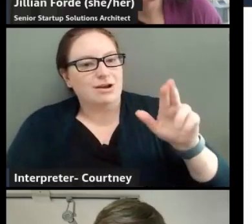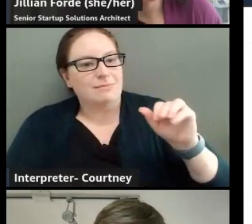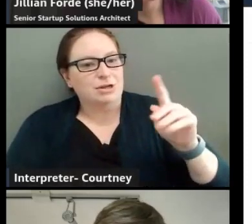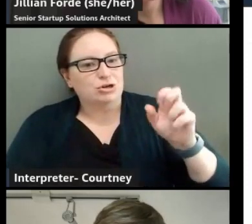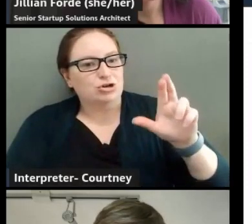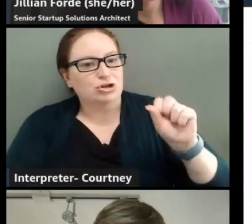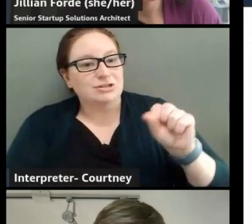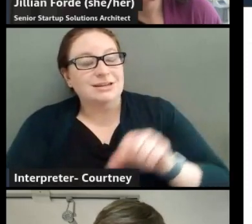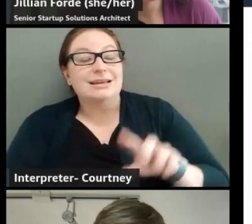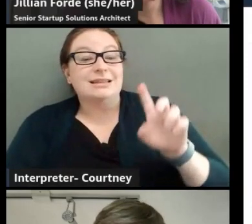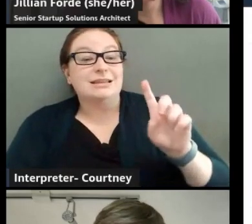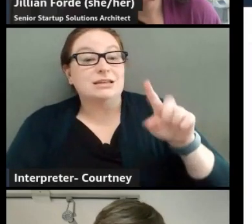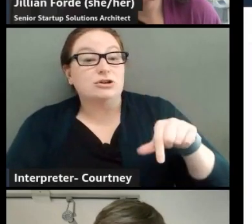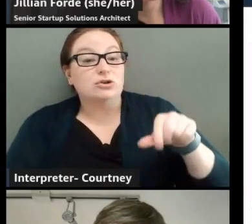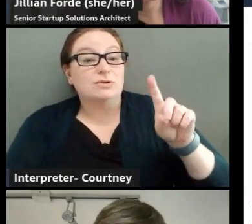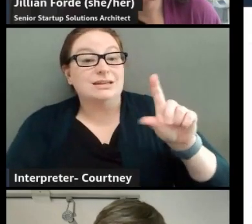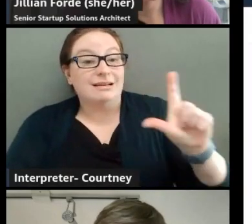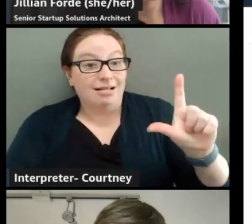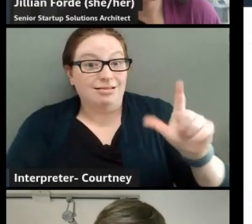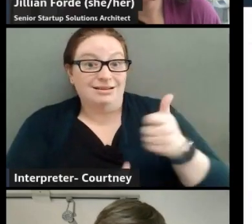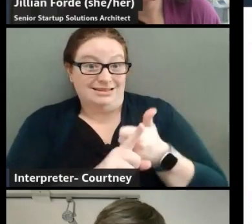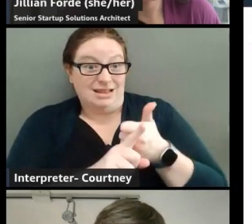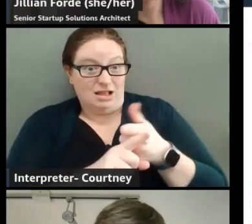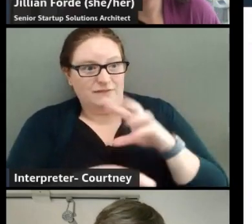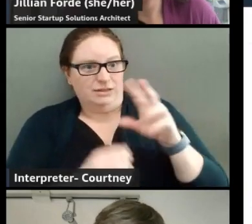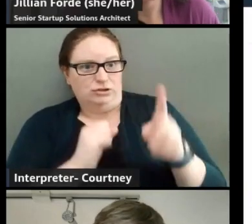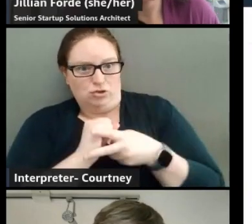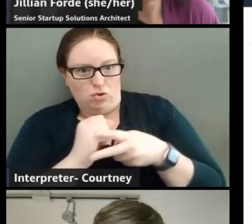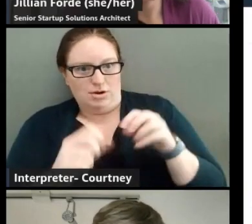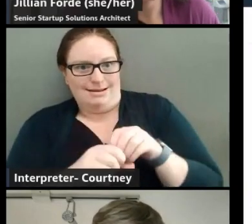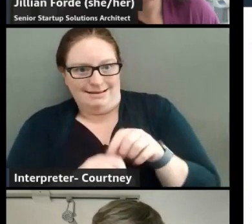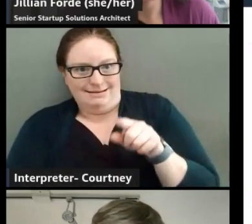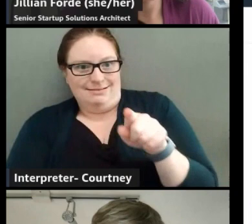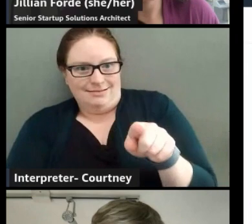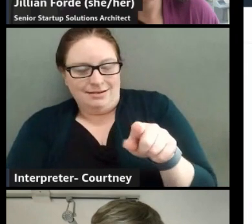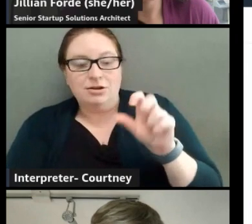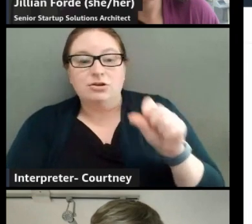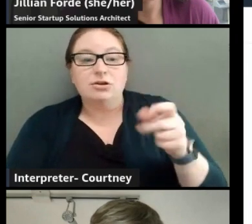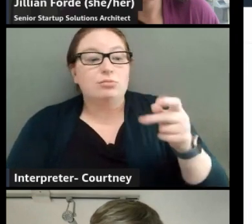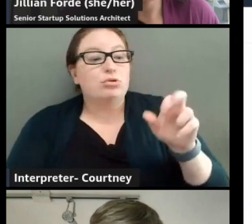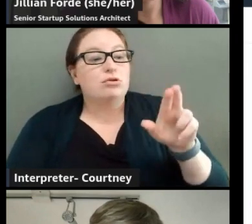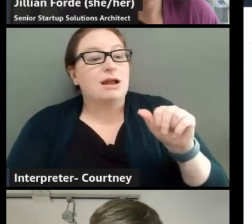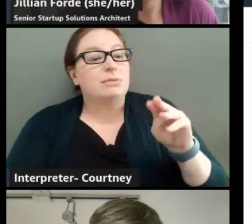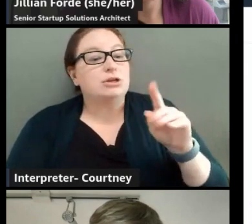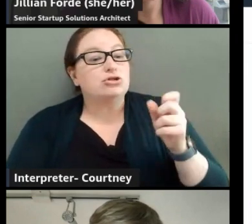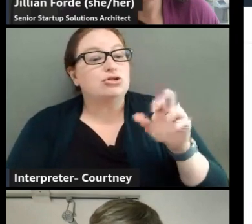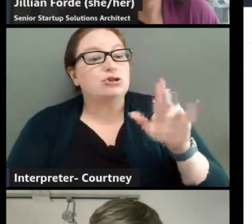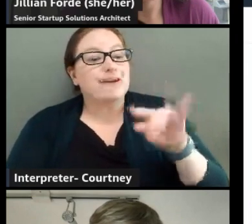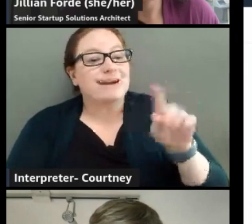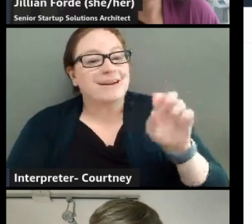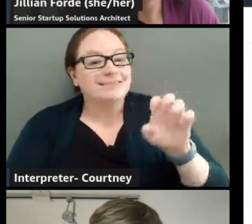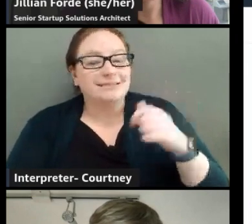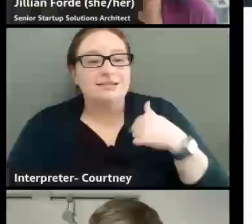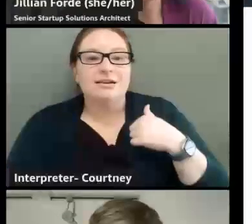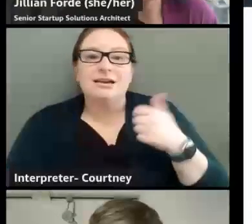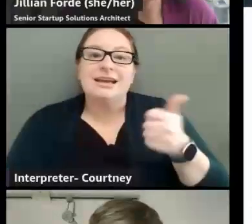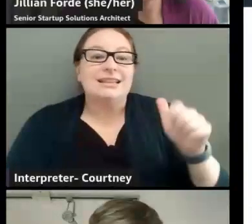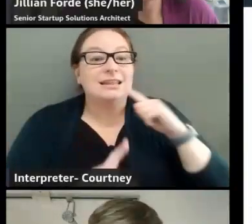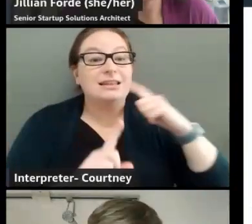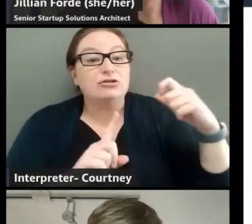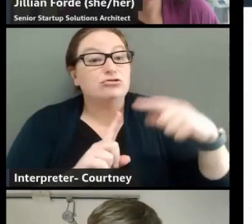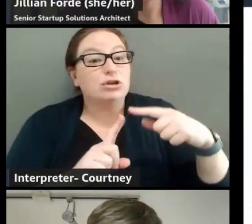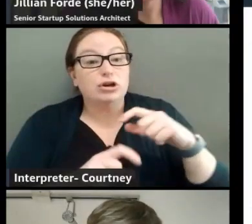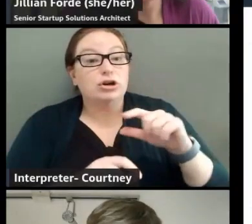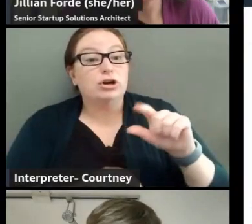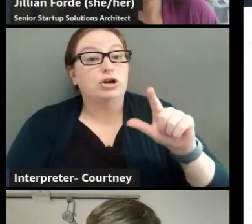actually stored within here. And so you could parameterize, you can make it available, anything that can trigger a Glue job, which is pretty much